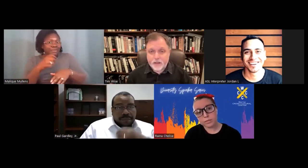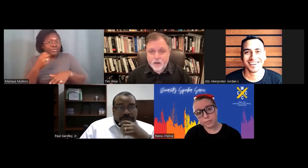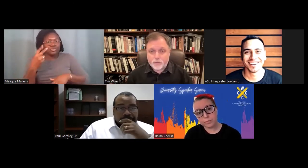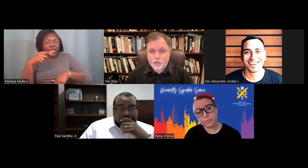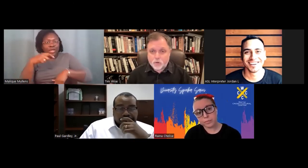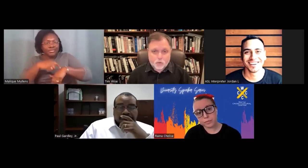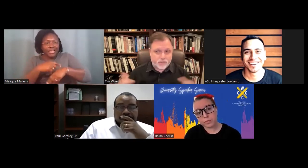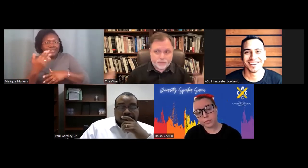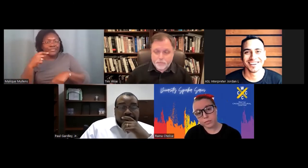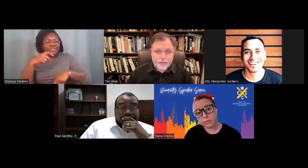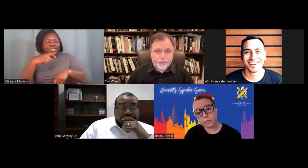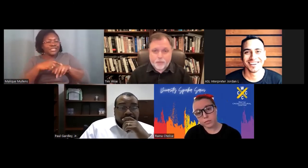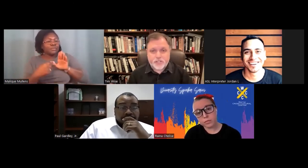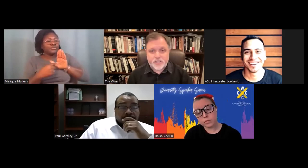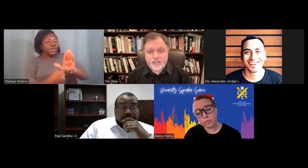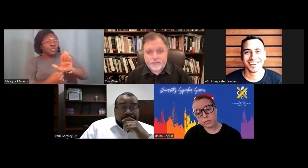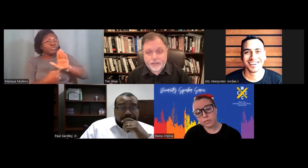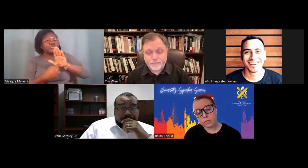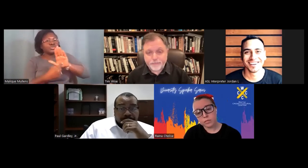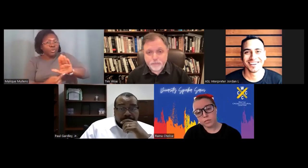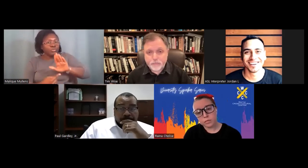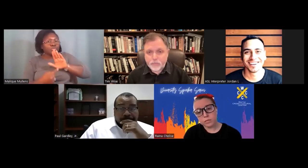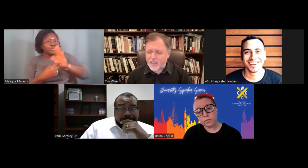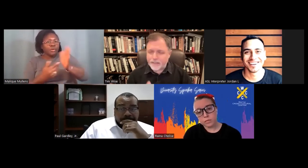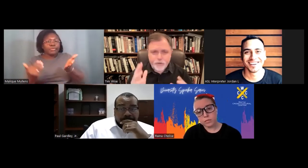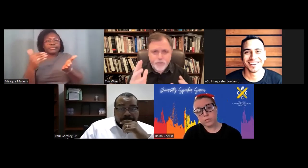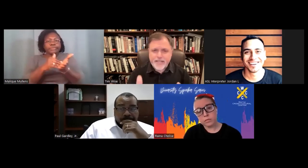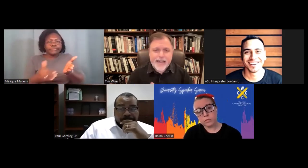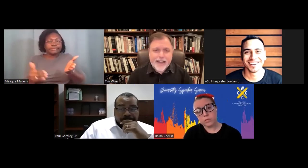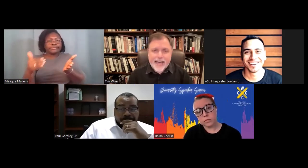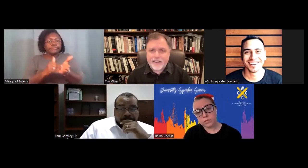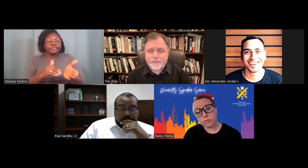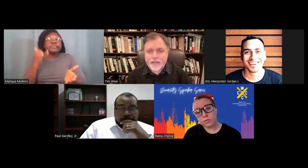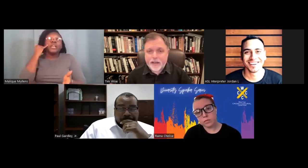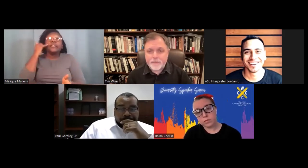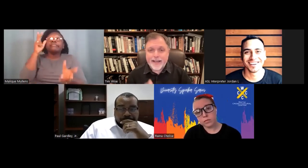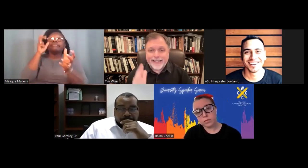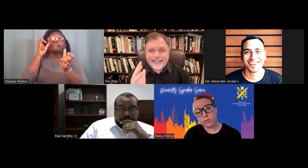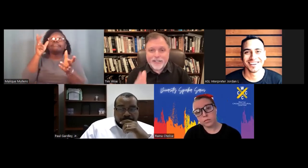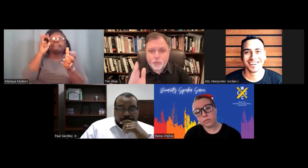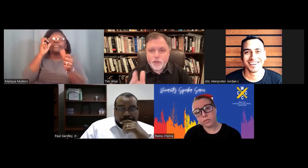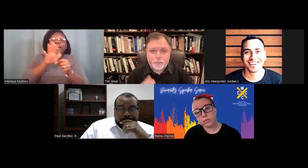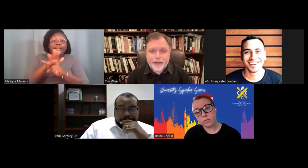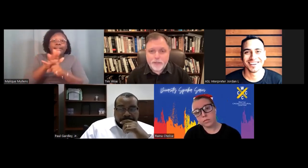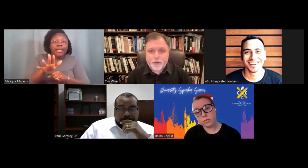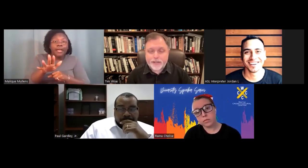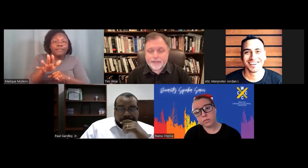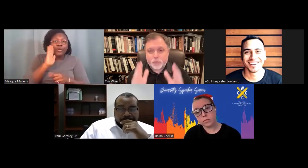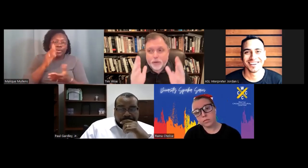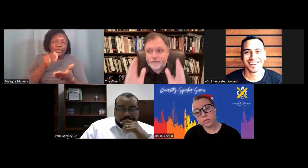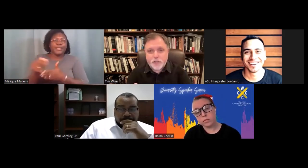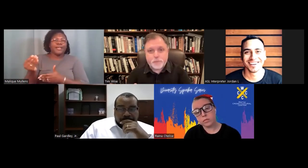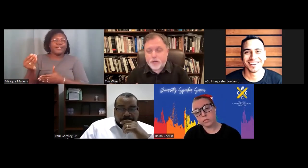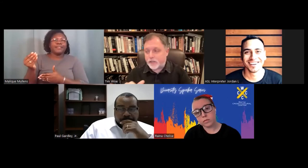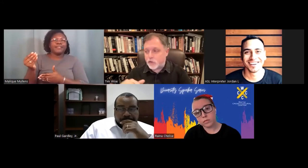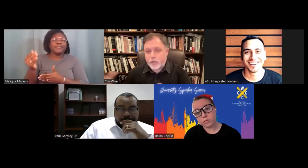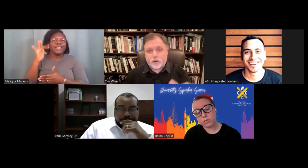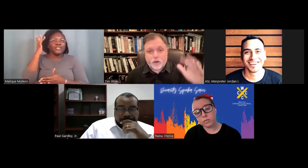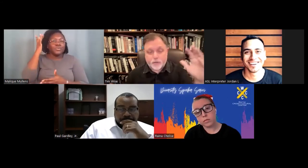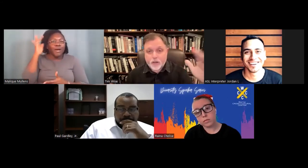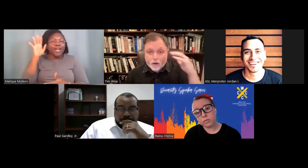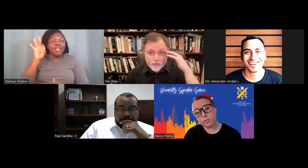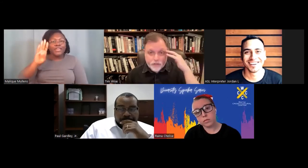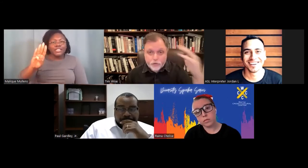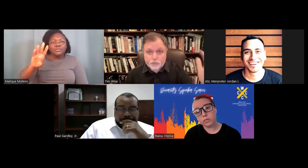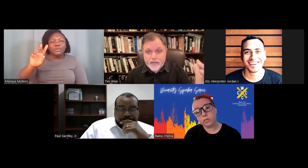times over the course of a month, you're watching TV. If you see that ad enough times, that's when you'll buy the product. That's why Facebook and Twitter